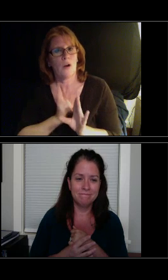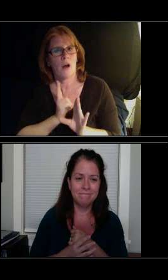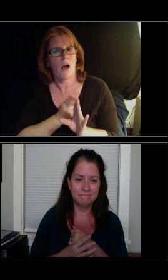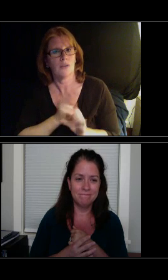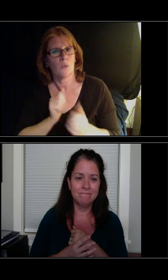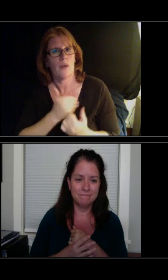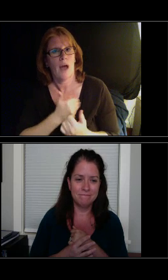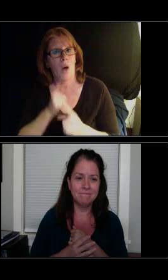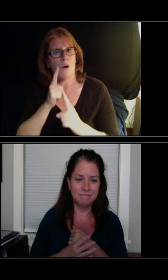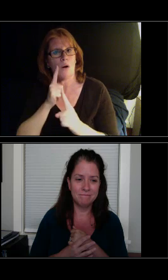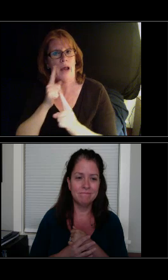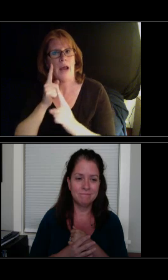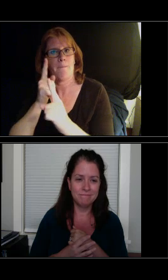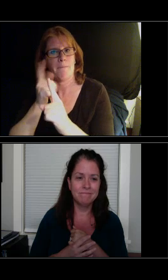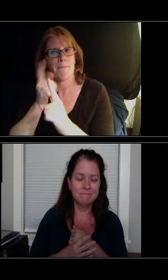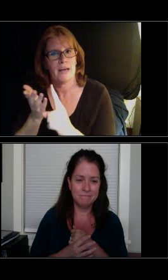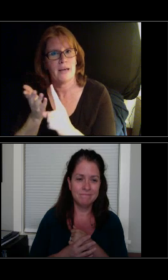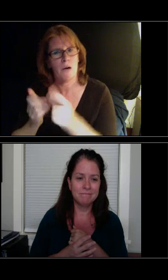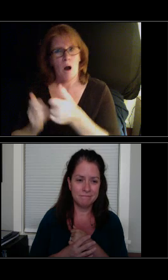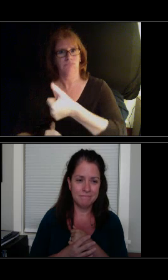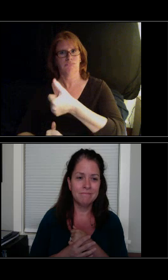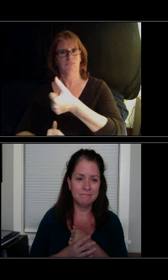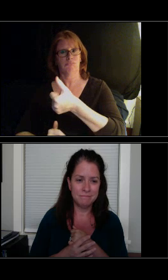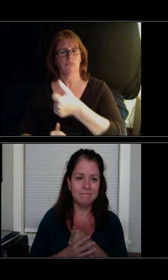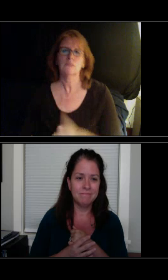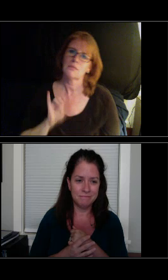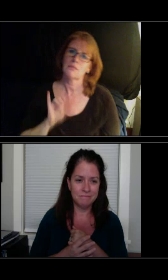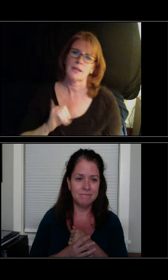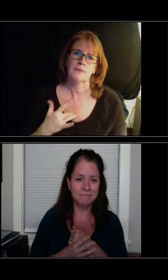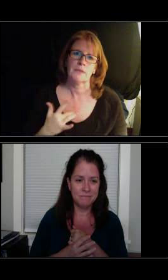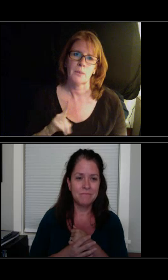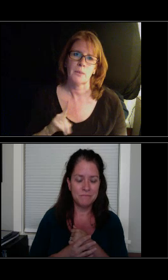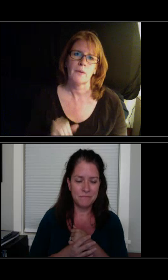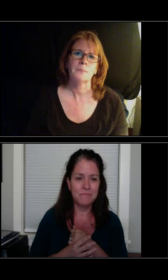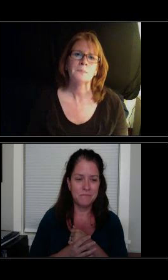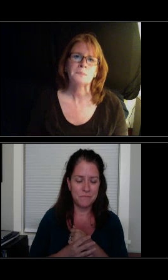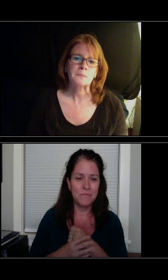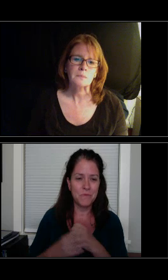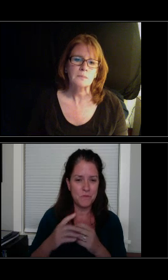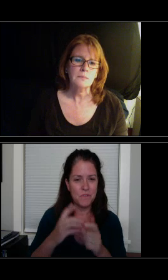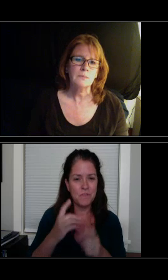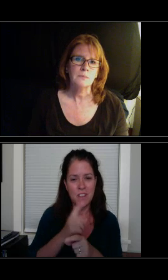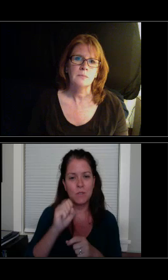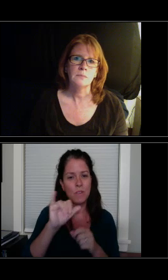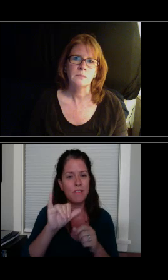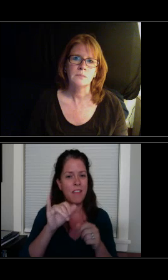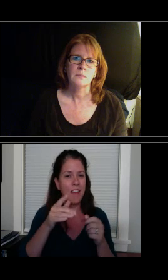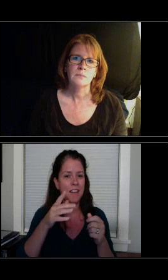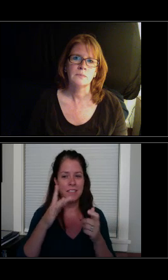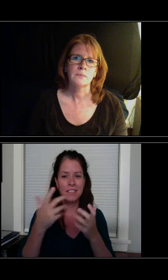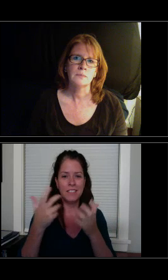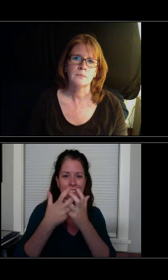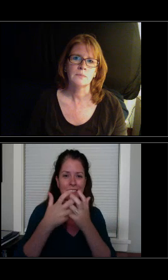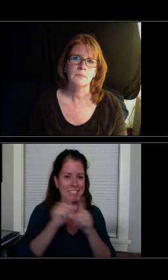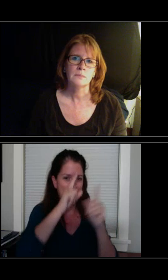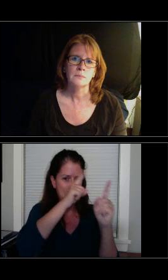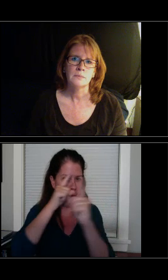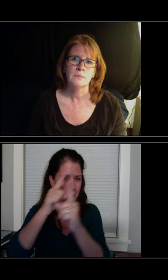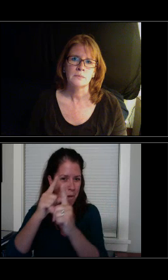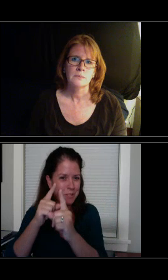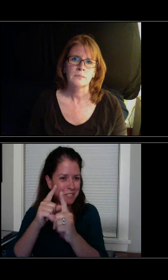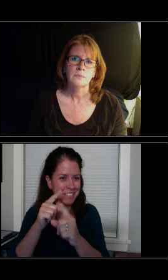their words and borrowing their terminology, they can actually really help us get to our our common goal. And I think